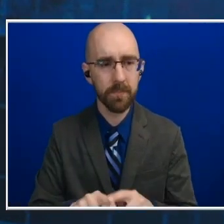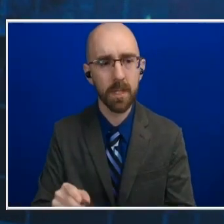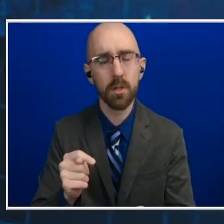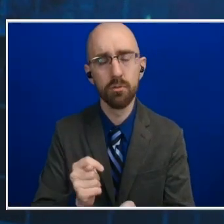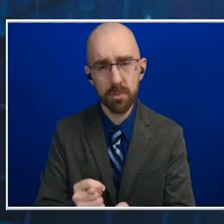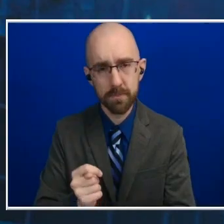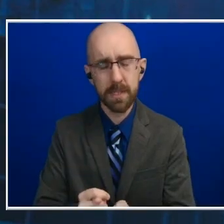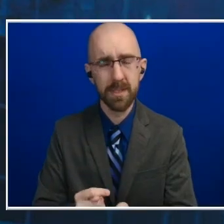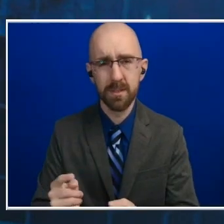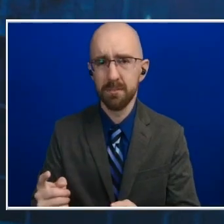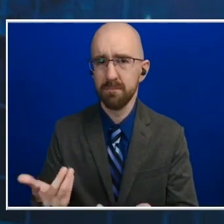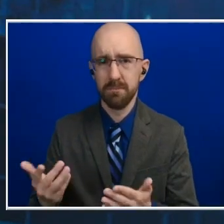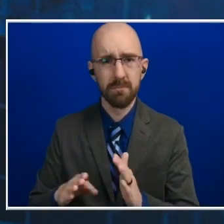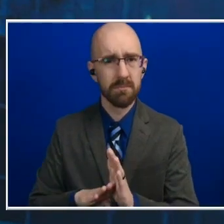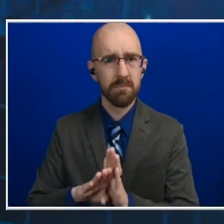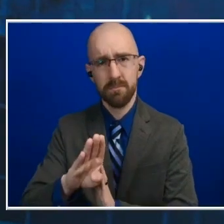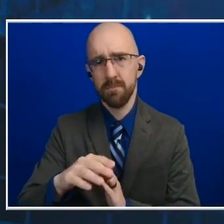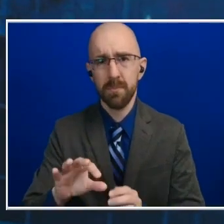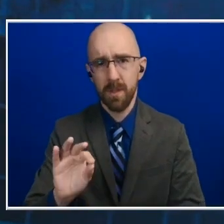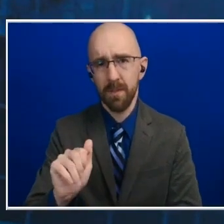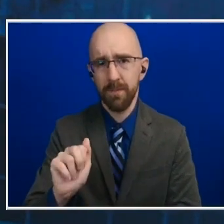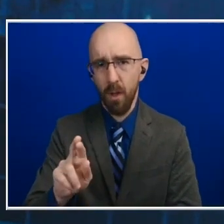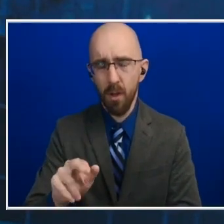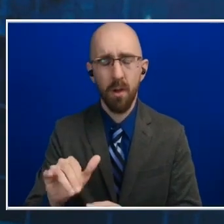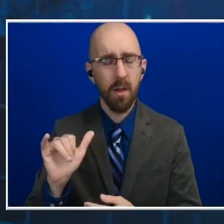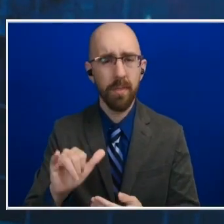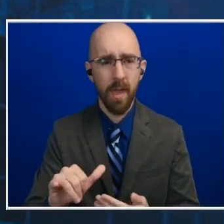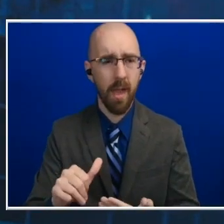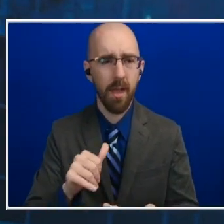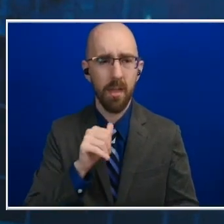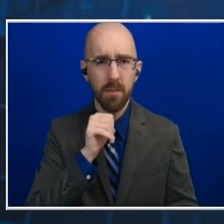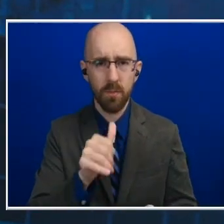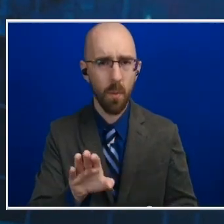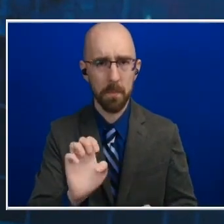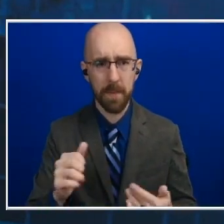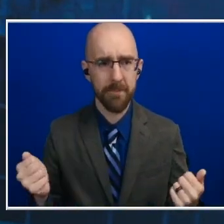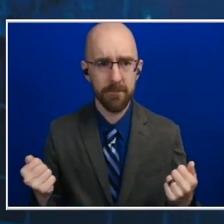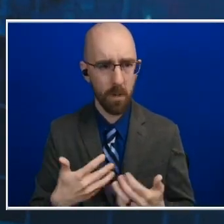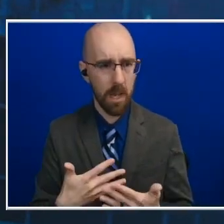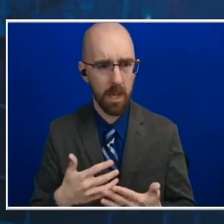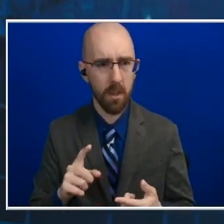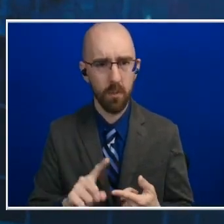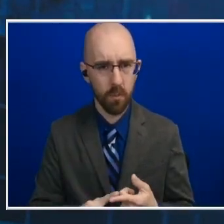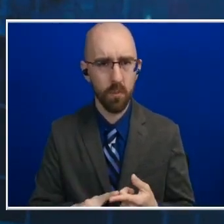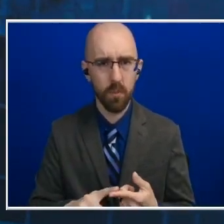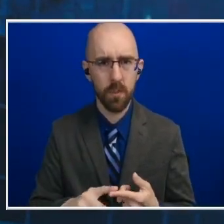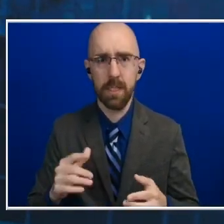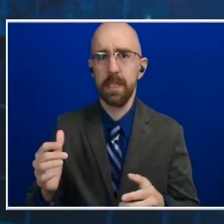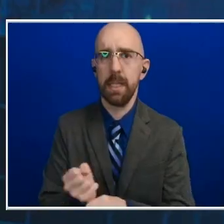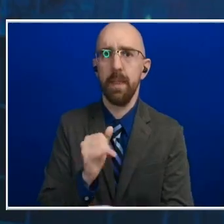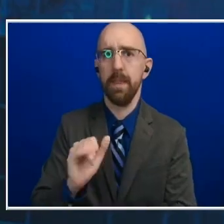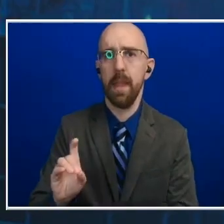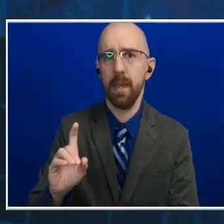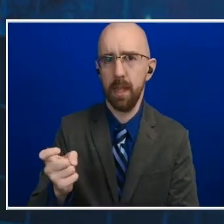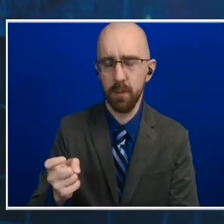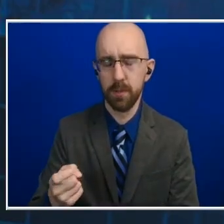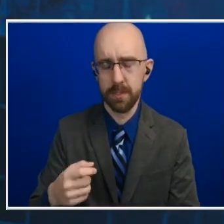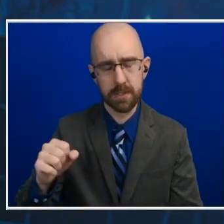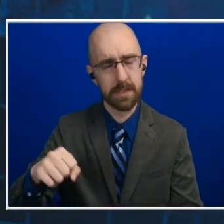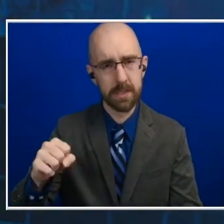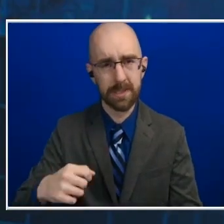far that don't be afraid to get that diagnosis. Like, yes, it's going to suck,